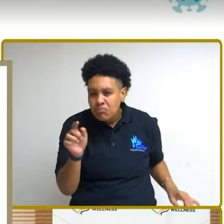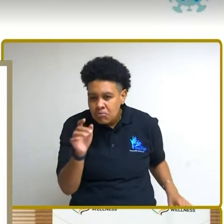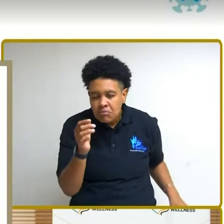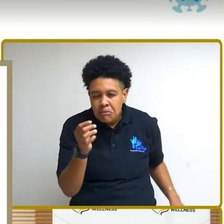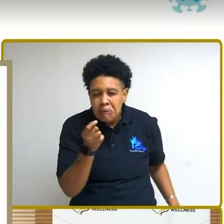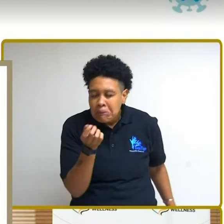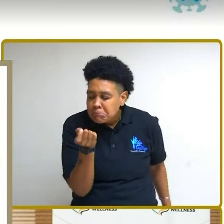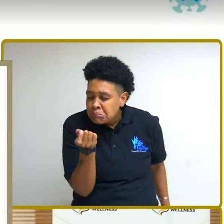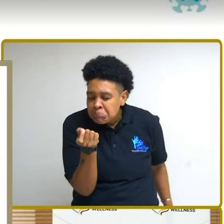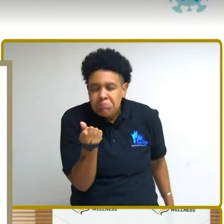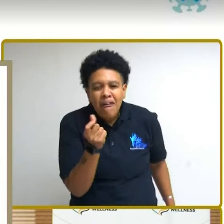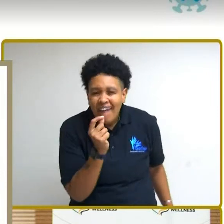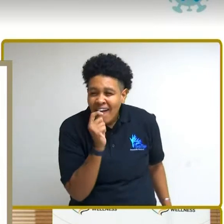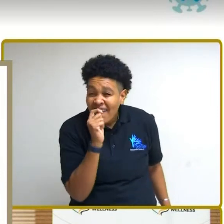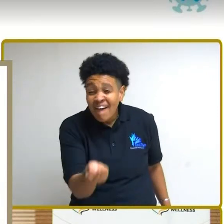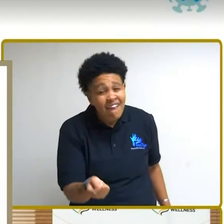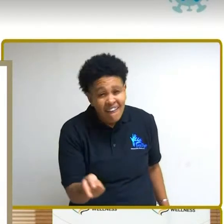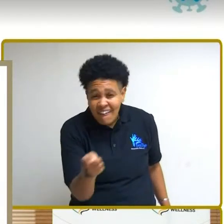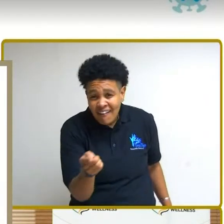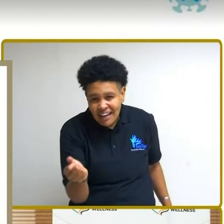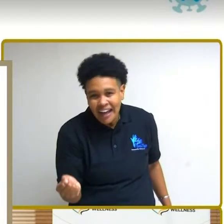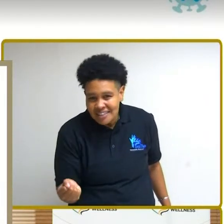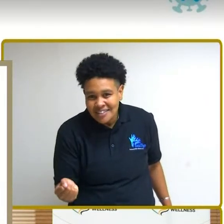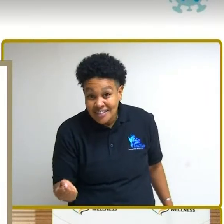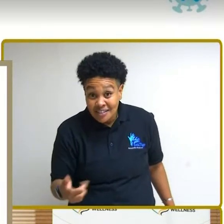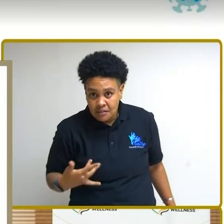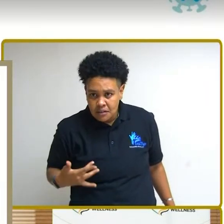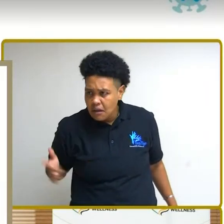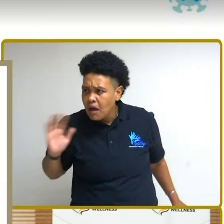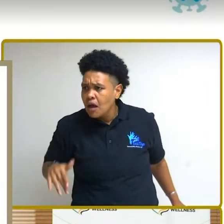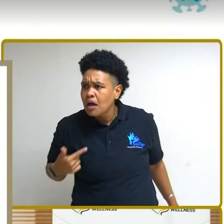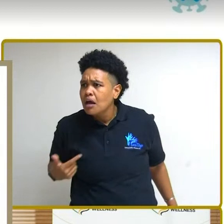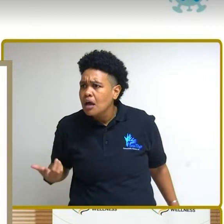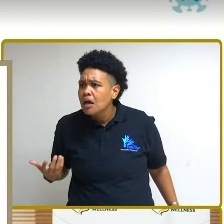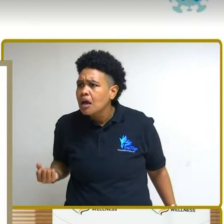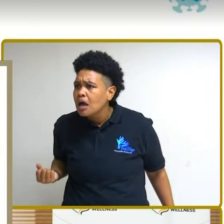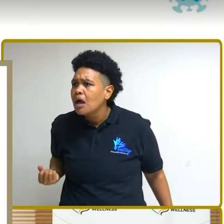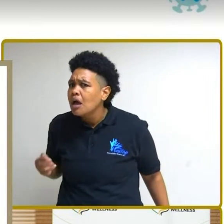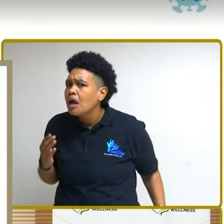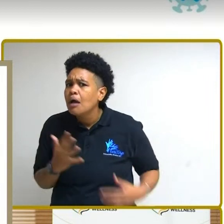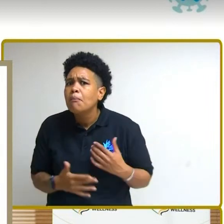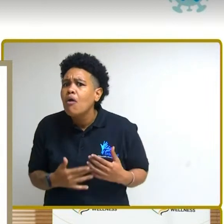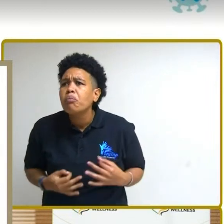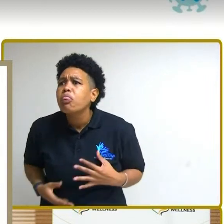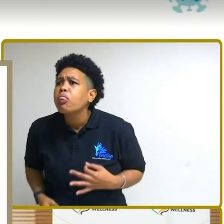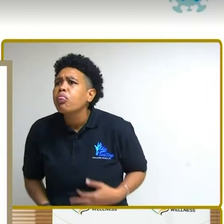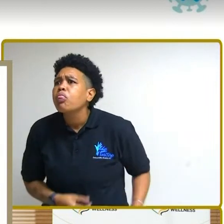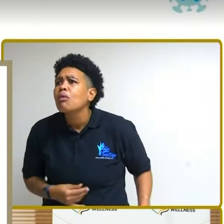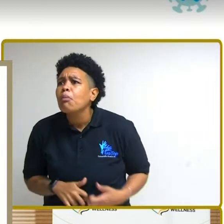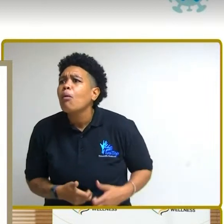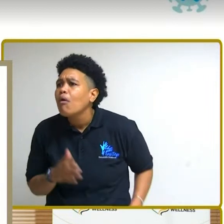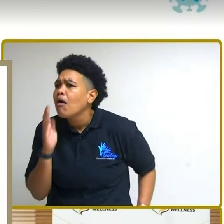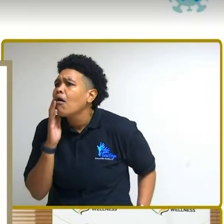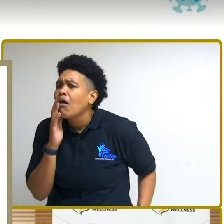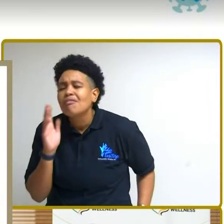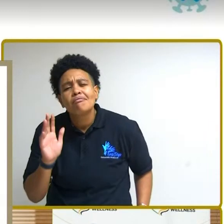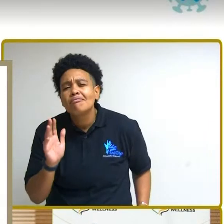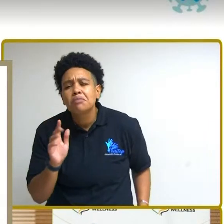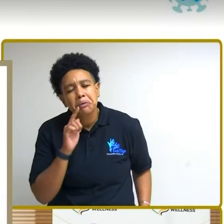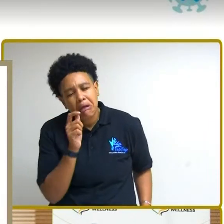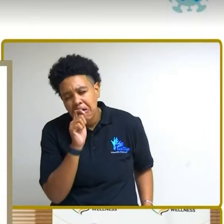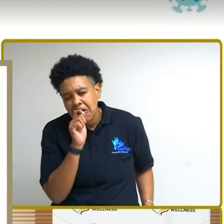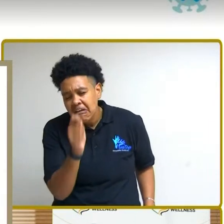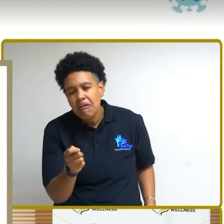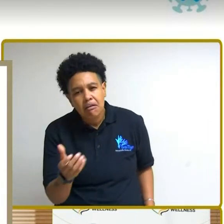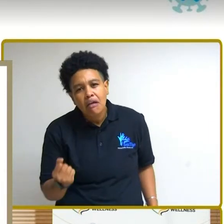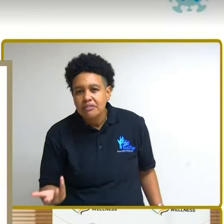rare event that is happening in persons that have been vaccinated, and certainly lower than